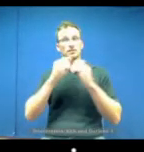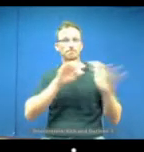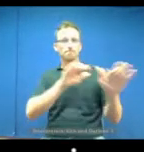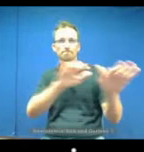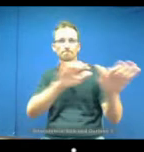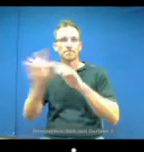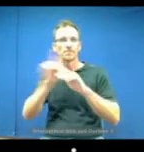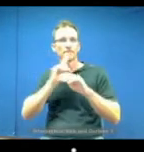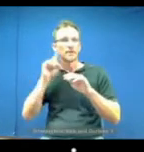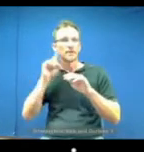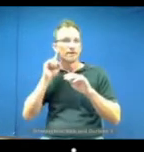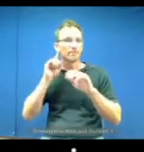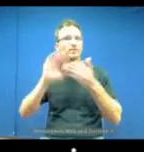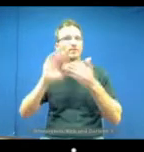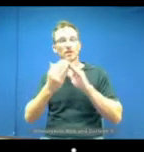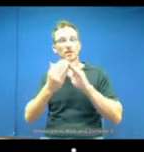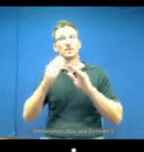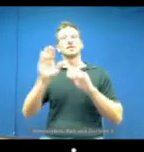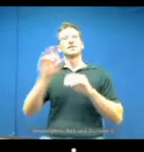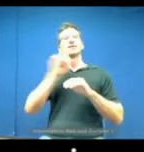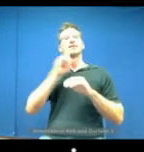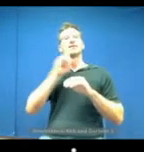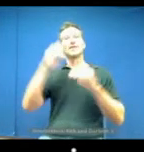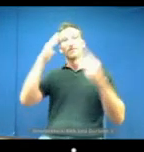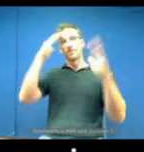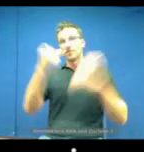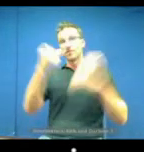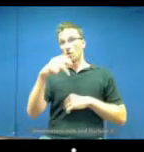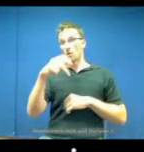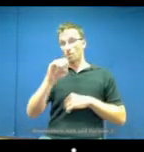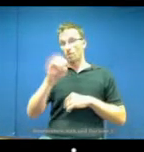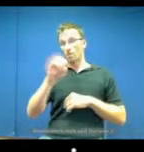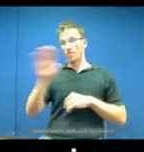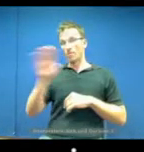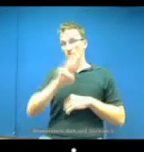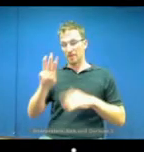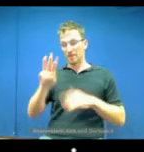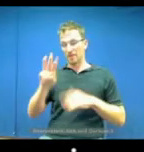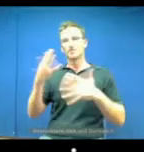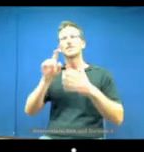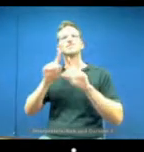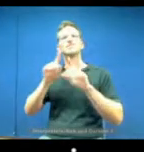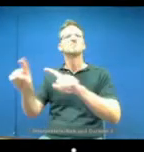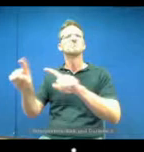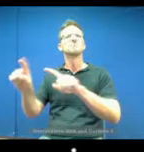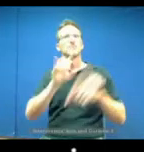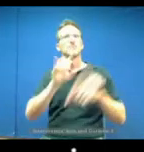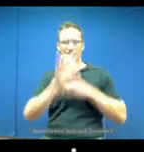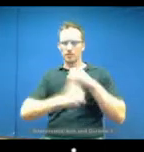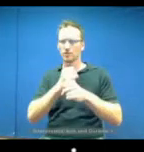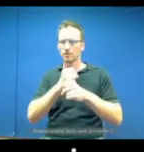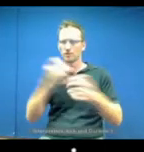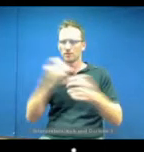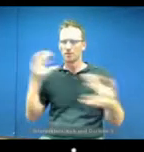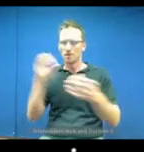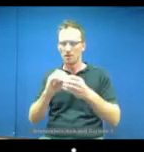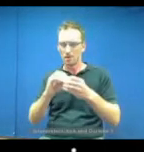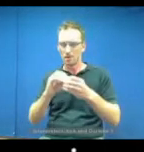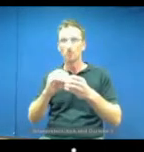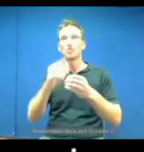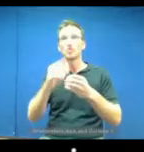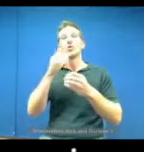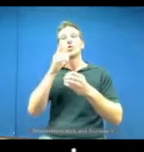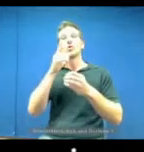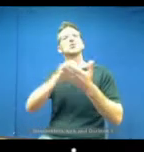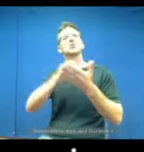Hope website, they say that they did an 8-year survey of college students at RIT, and that it